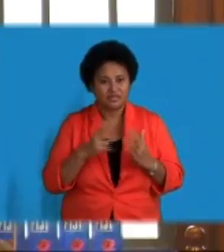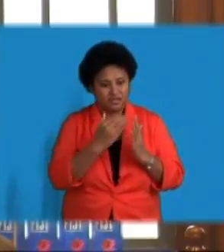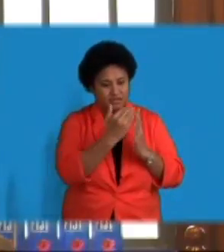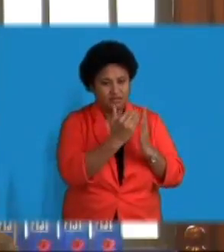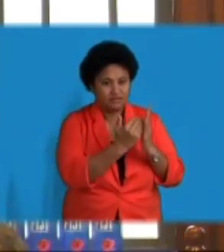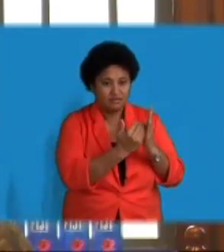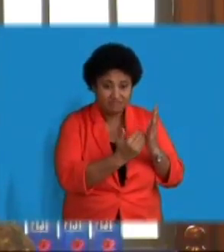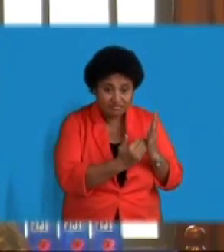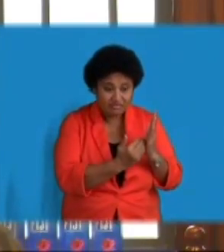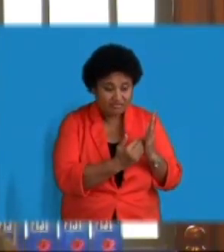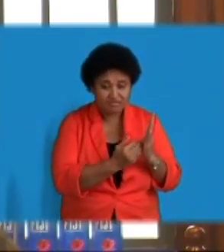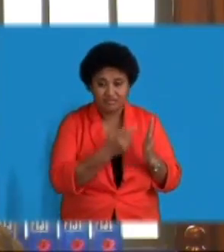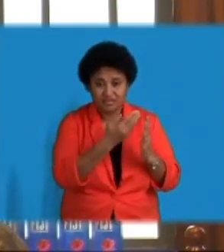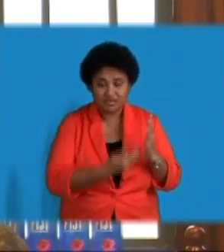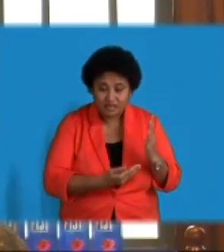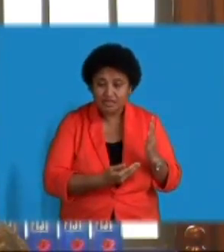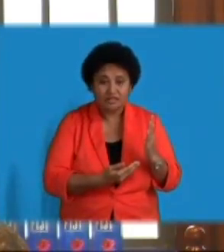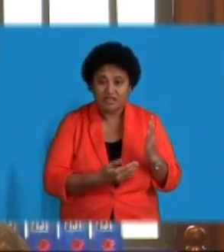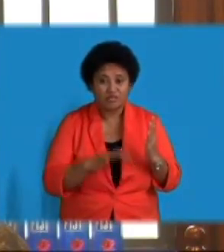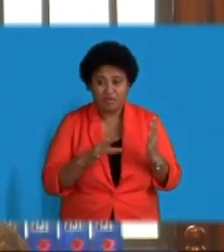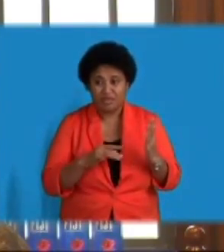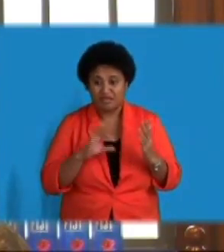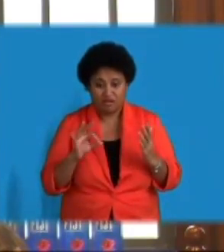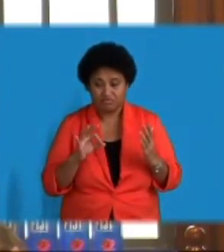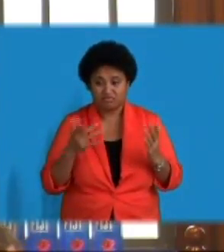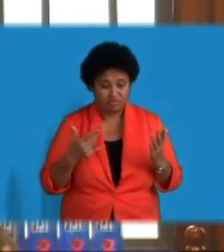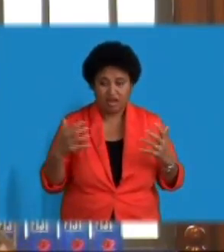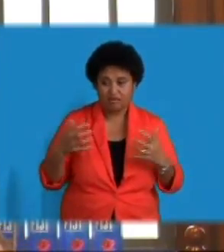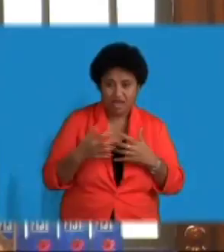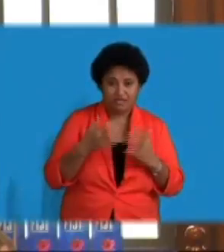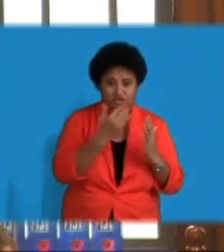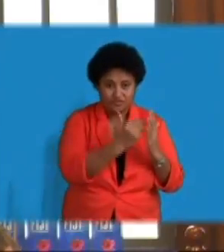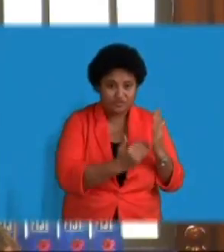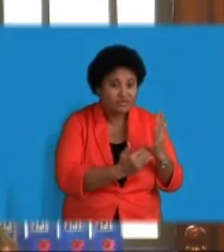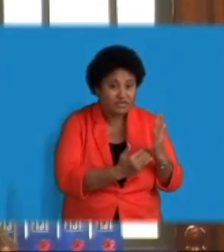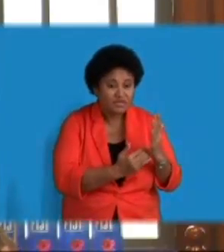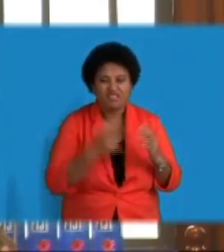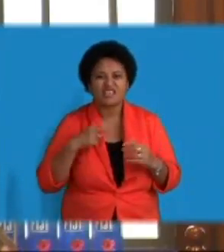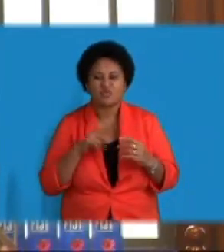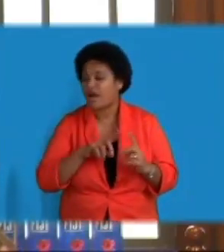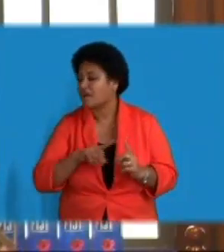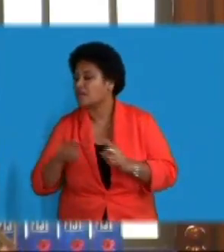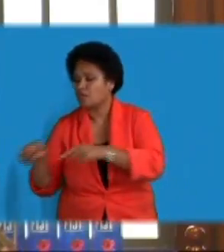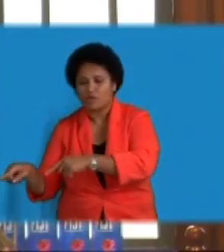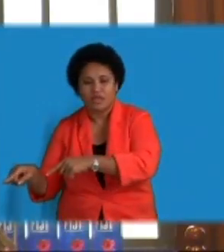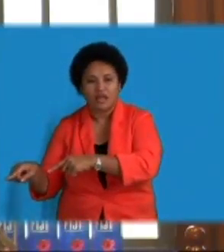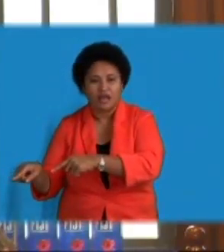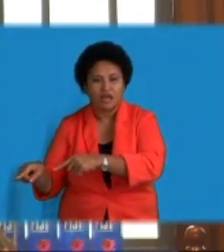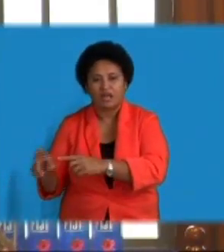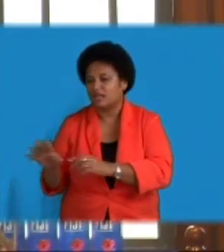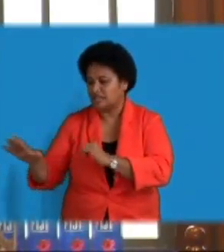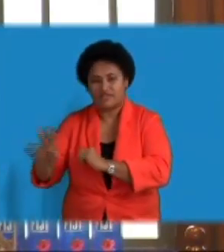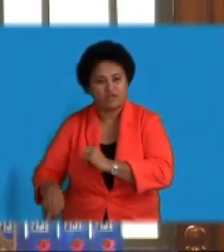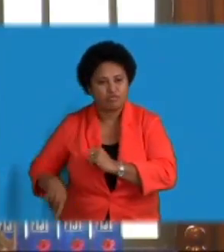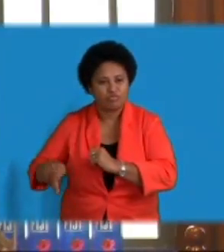this lands department. And that's the very reason why they go and squat. They want to bypass the